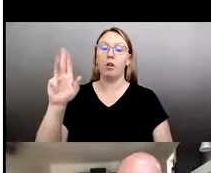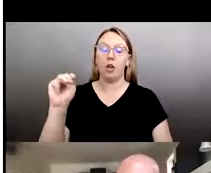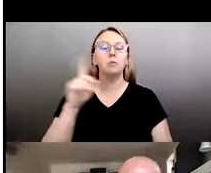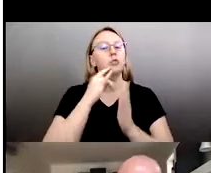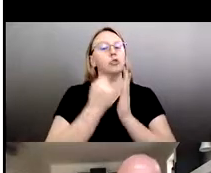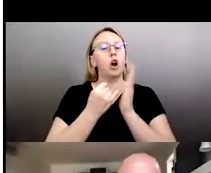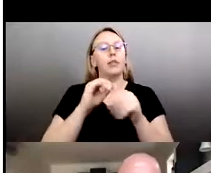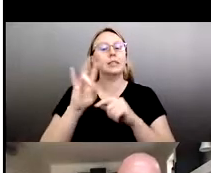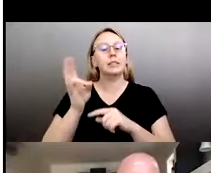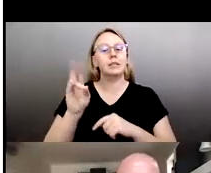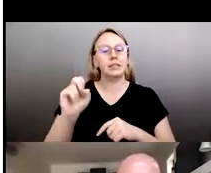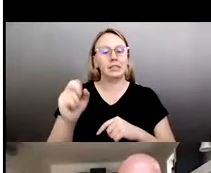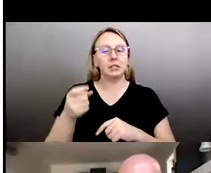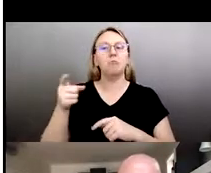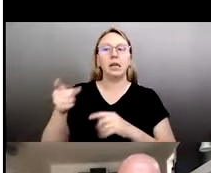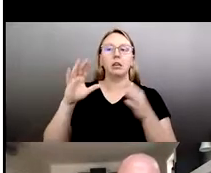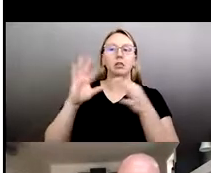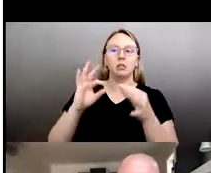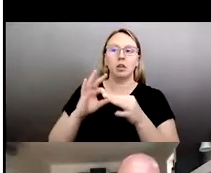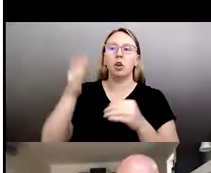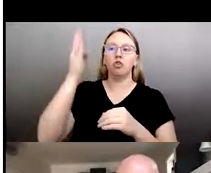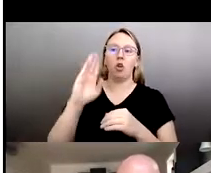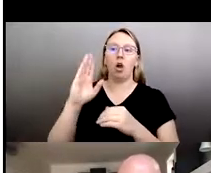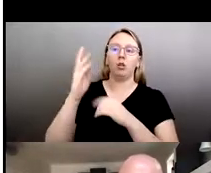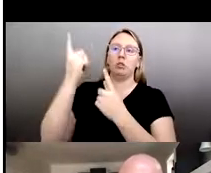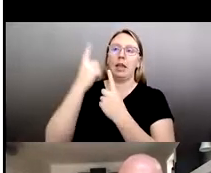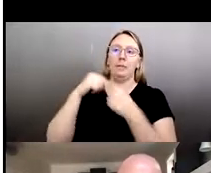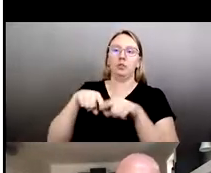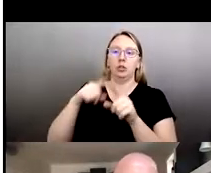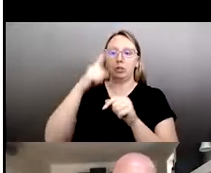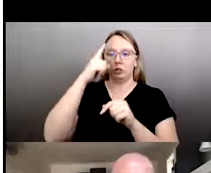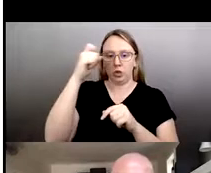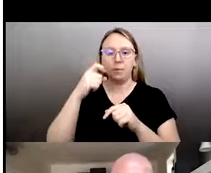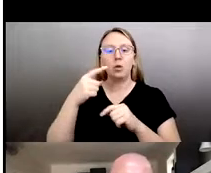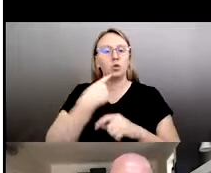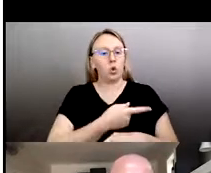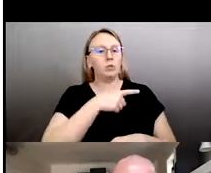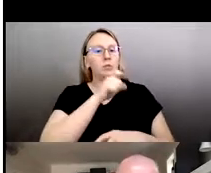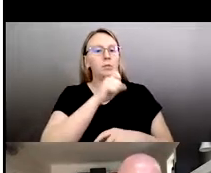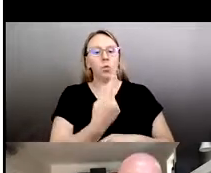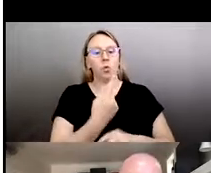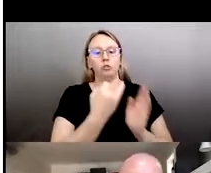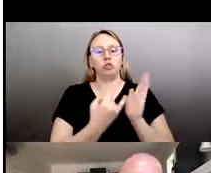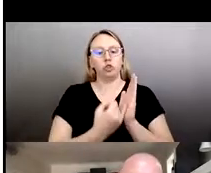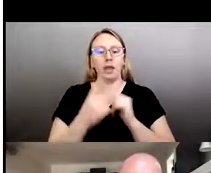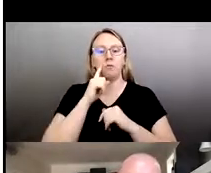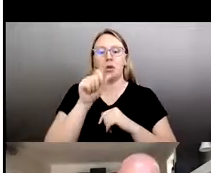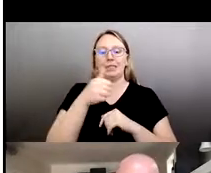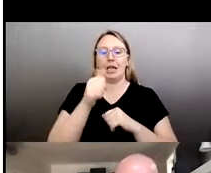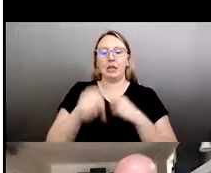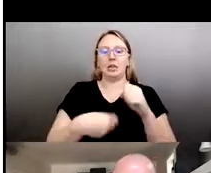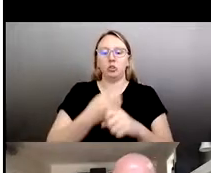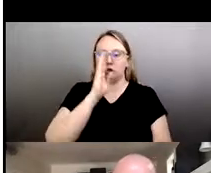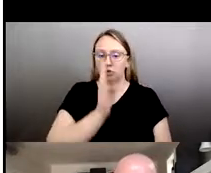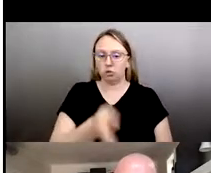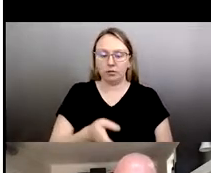that God came to him in a dream and told him to make a single drawing every day for 10 straight years. And so he produced a massive amount of work, and Roger collected